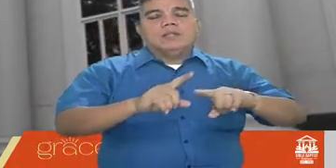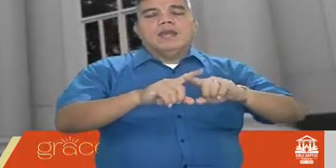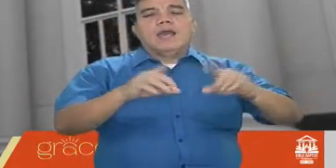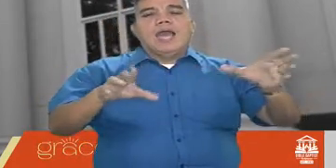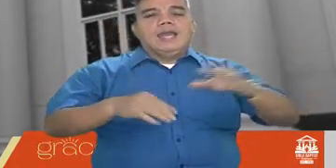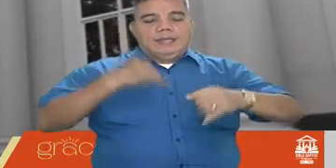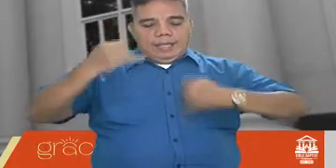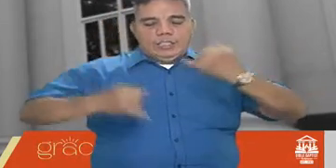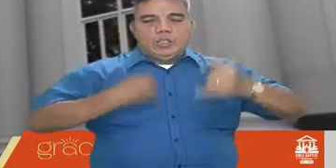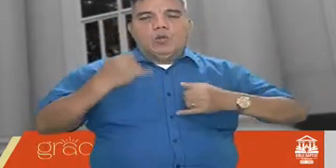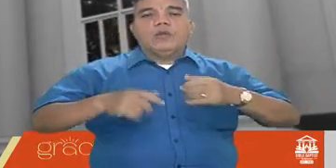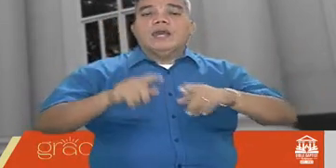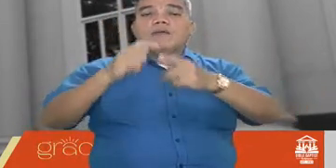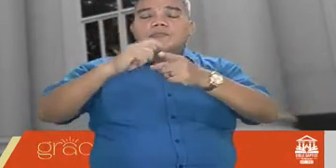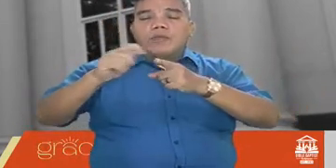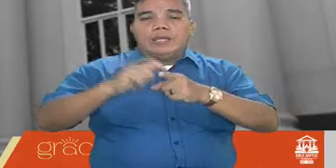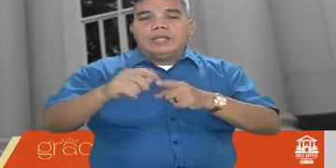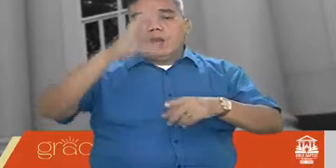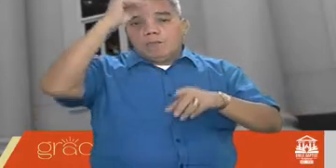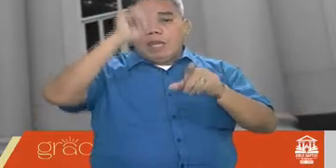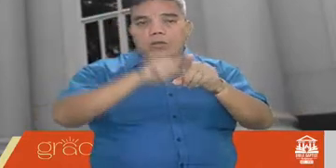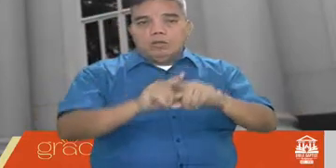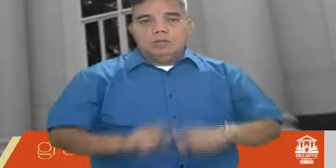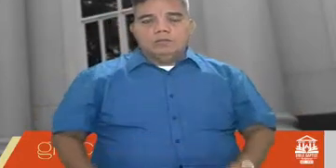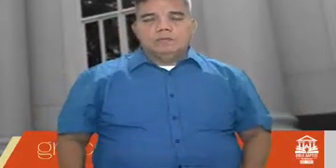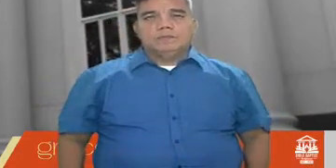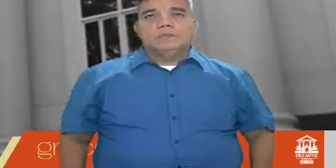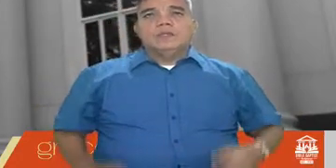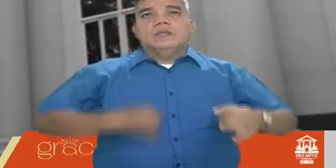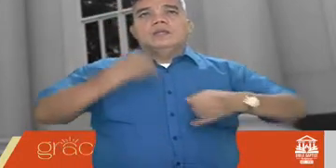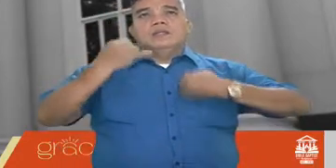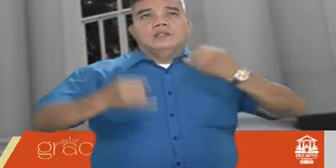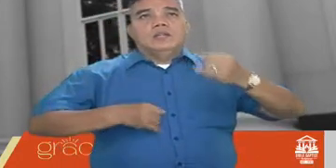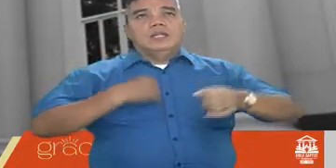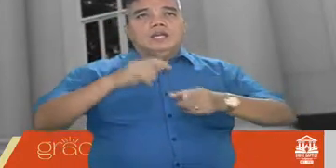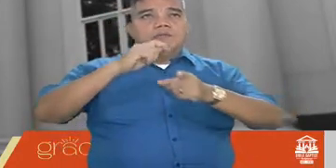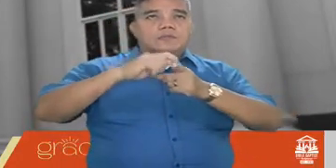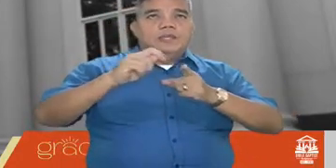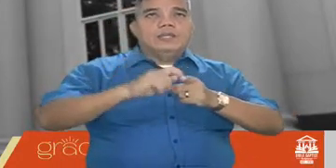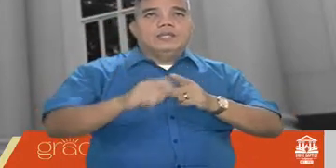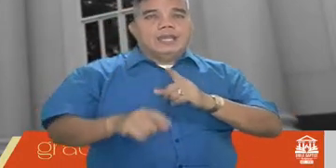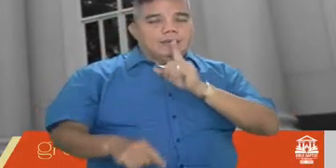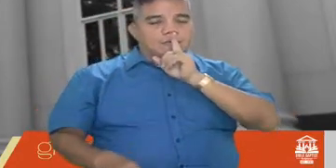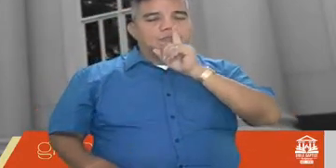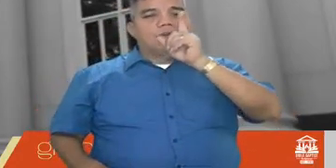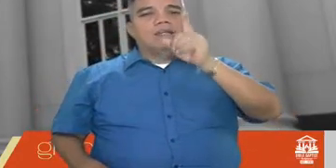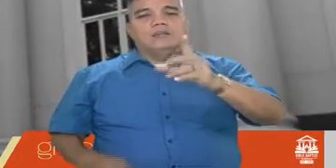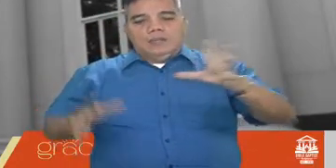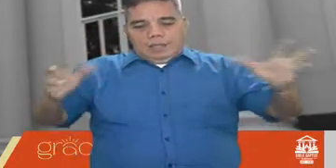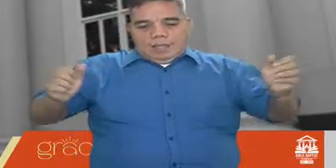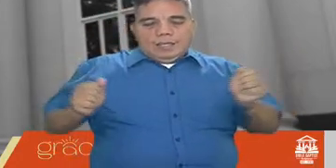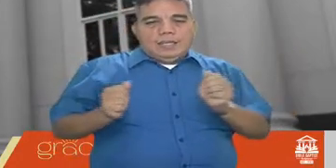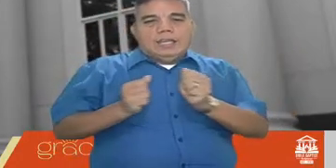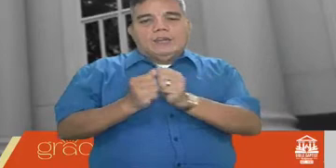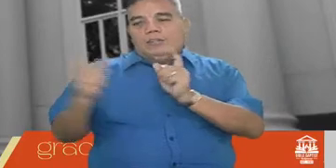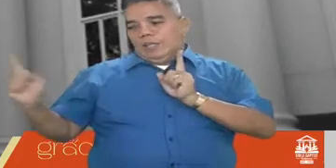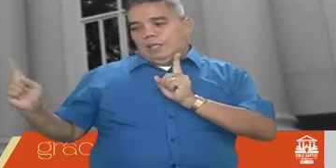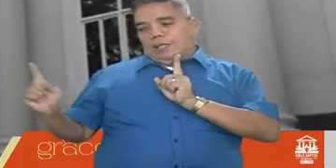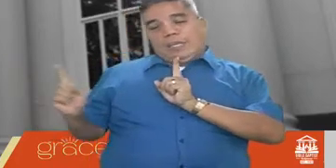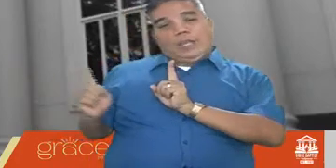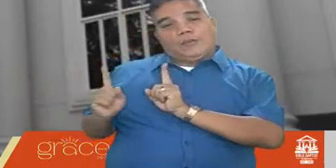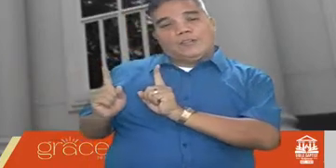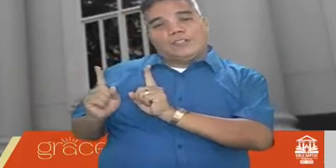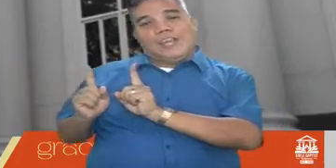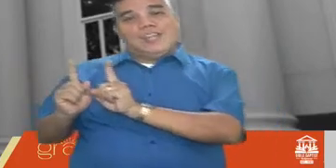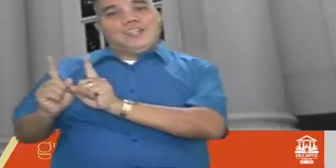reconciliation and the joy of gaining a brother. The joy of gaining a brother. Finally nagka-reconcile na gid mi, di